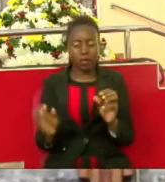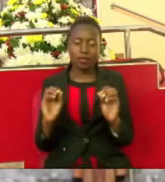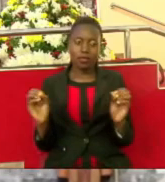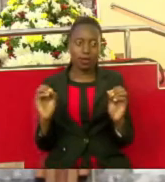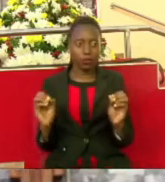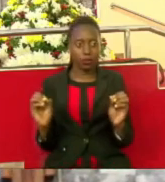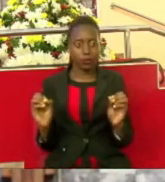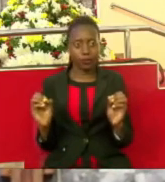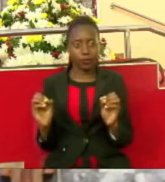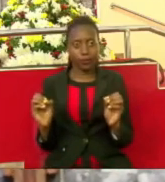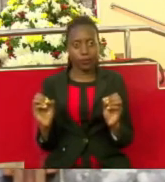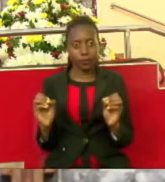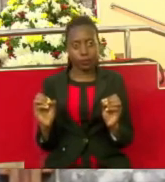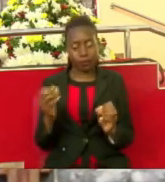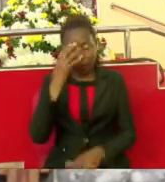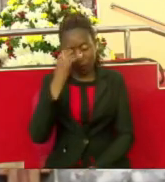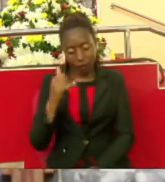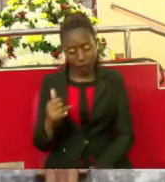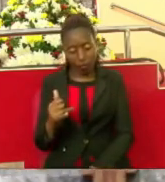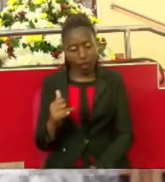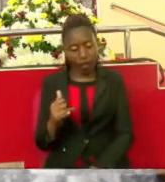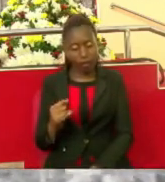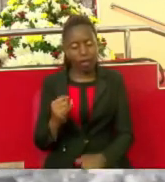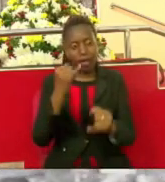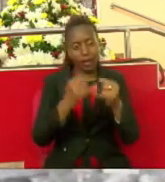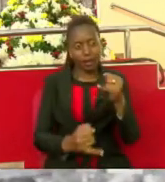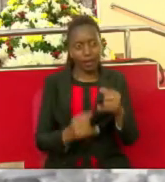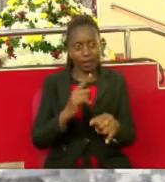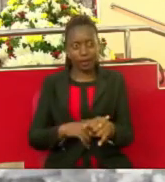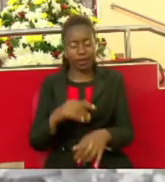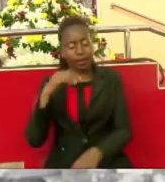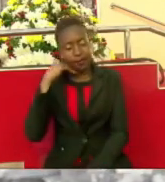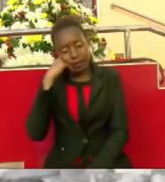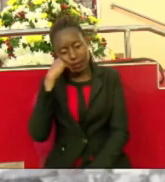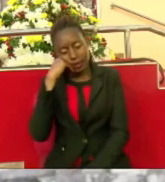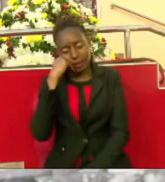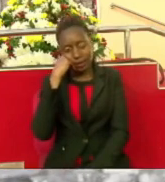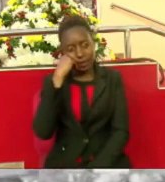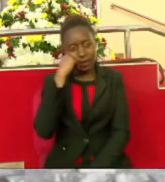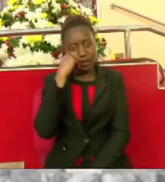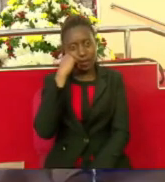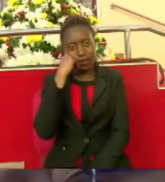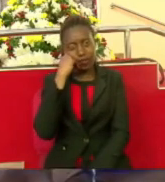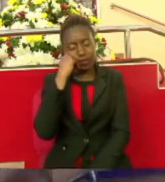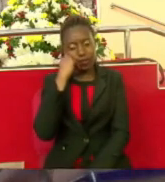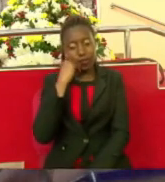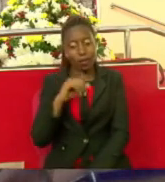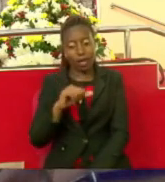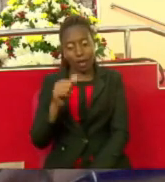at the very towards his very end when he was sick, kwa sababu akapa wakati alikuwa mgonjwa sana mwisho wake, his other son